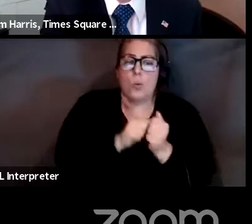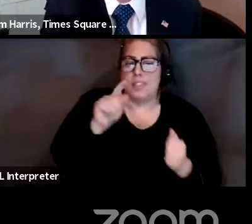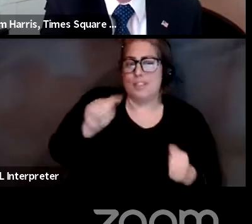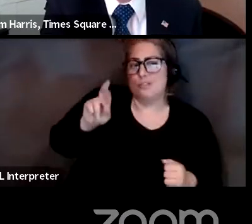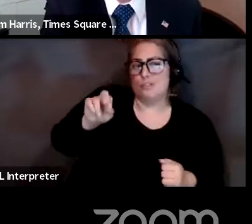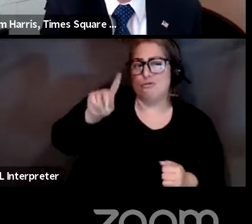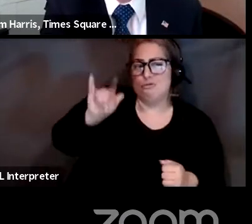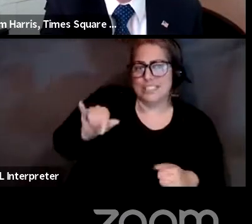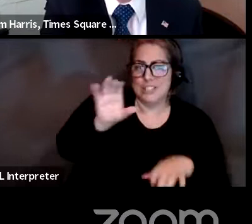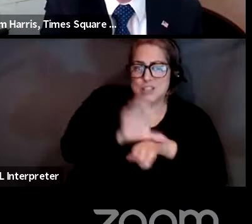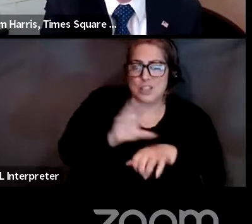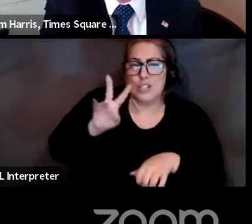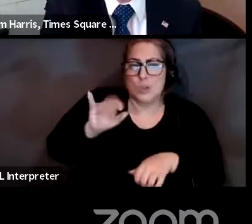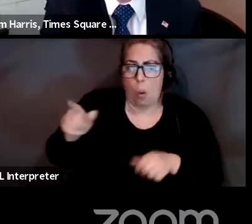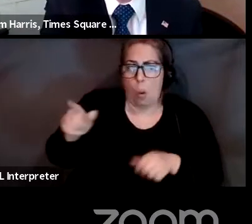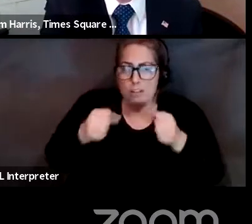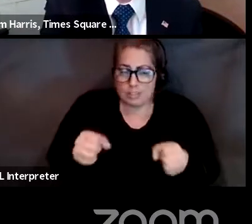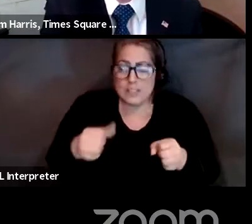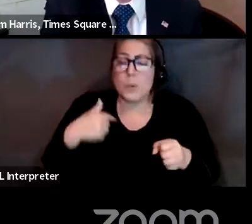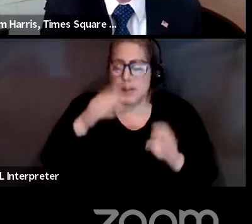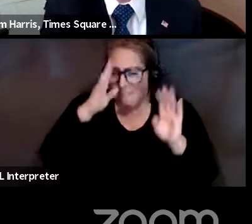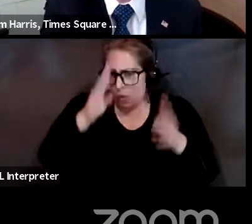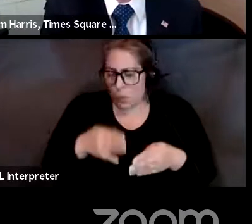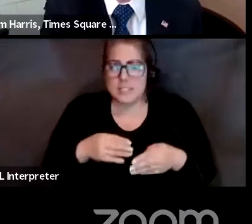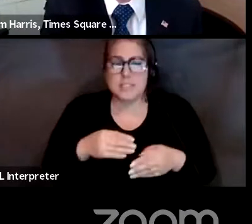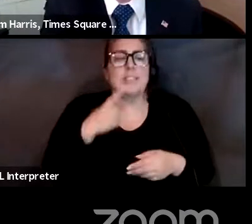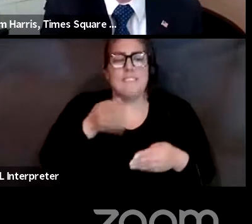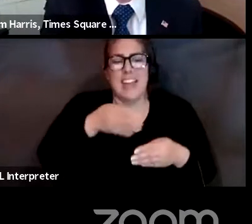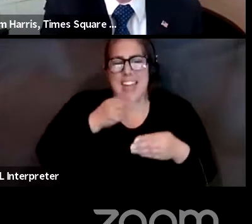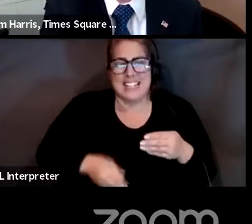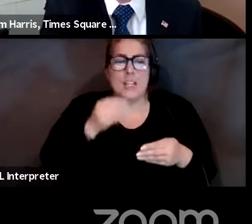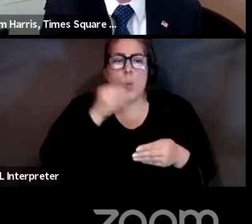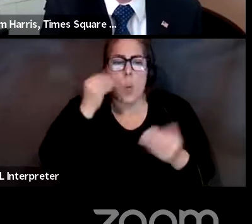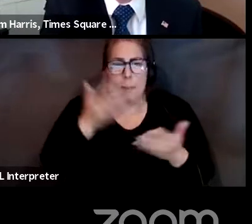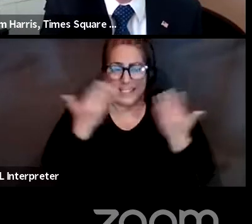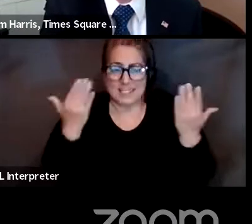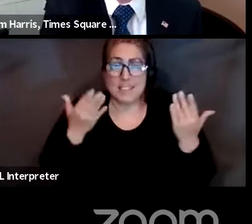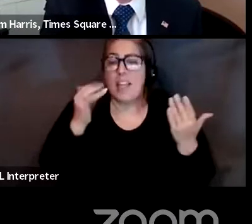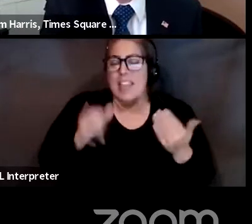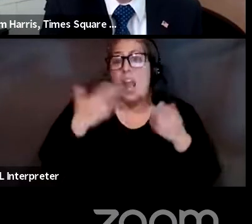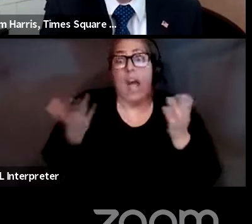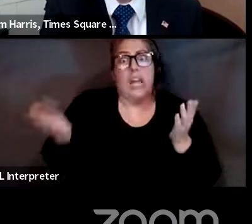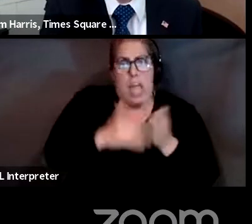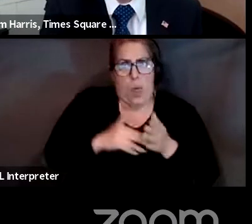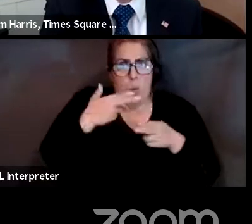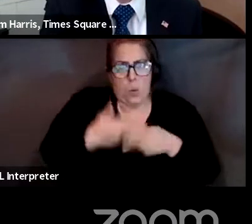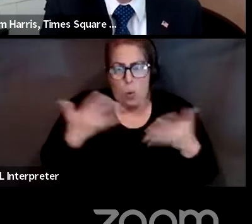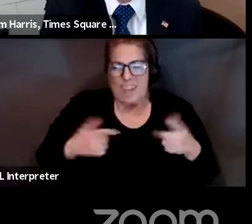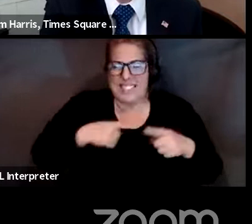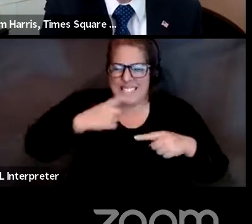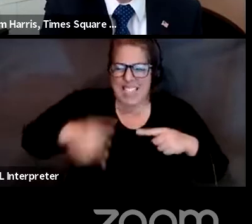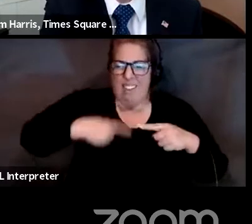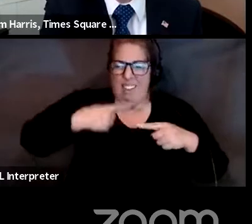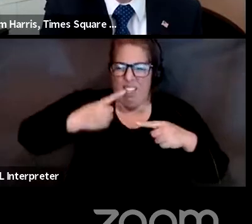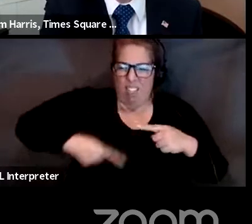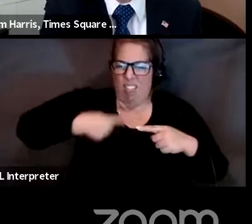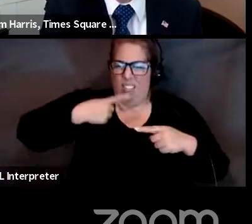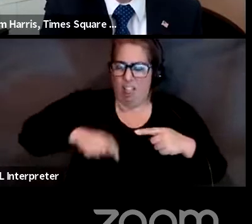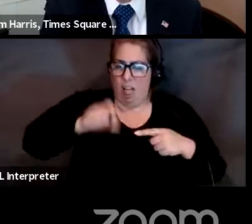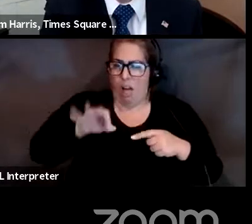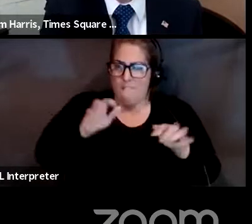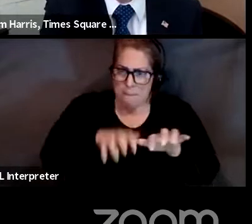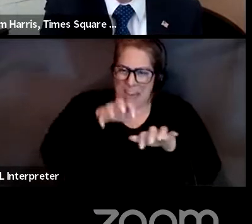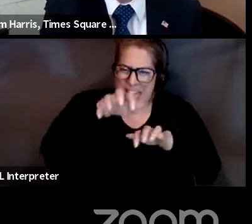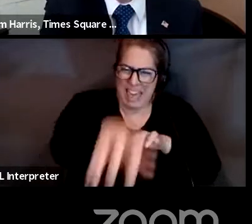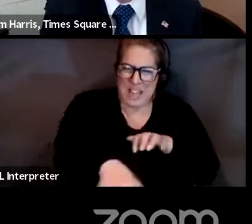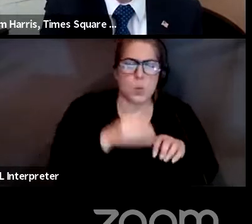focused in the housing and homelessness side of ending what we call the cycle of mass homelessness. And we're very intentional about